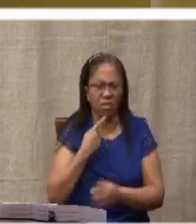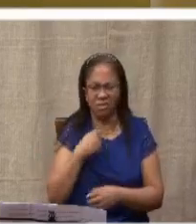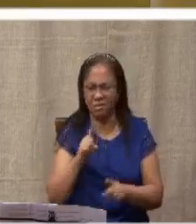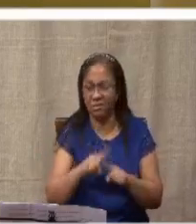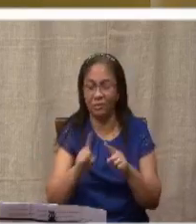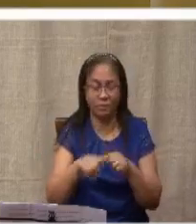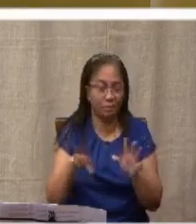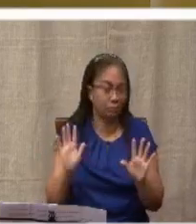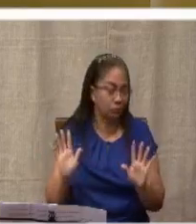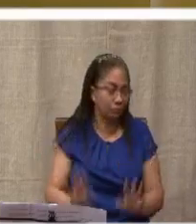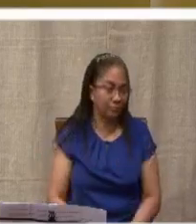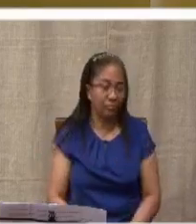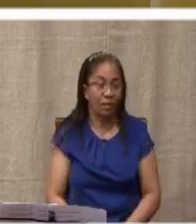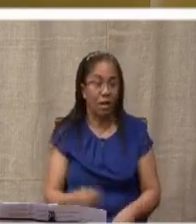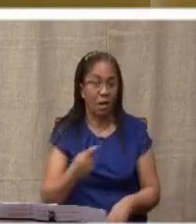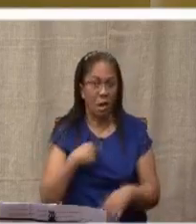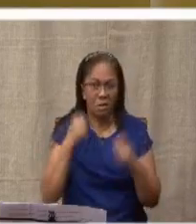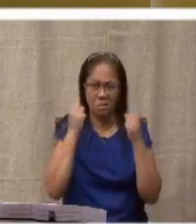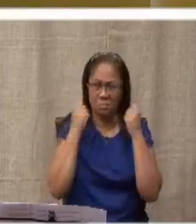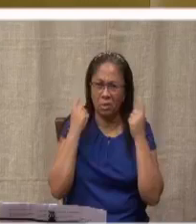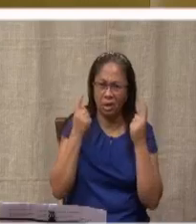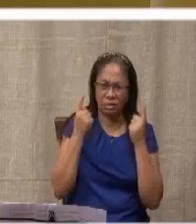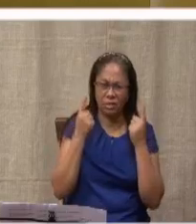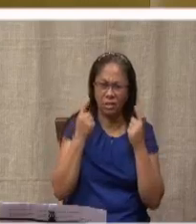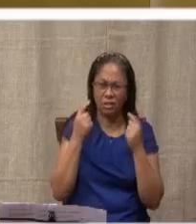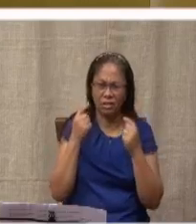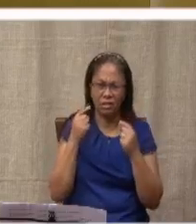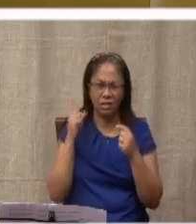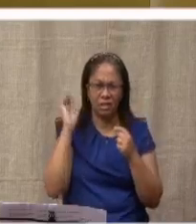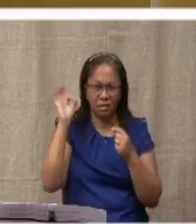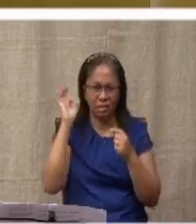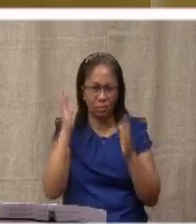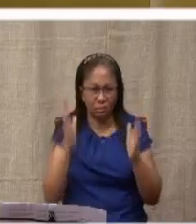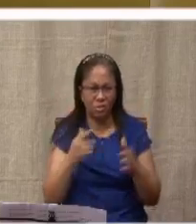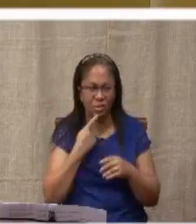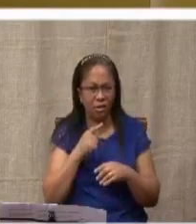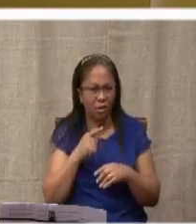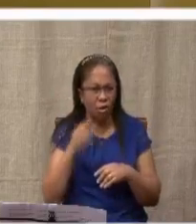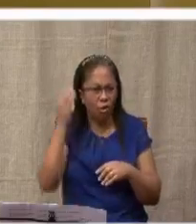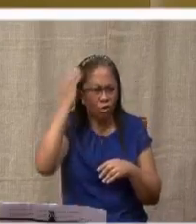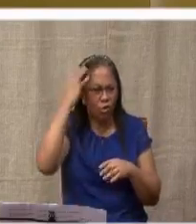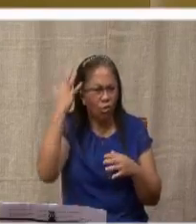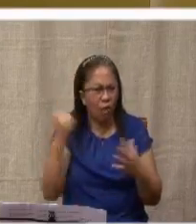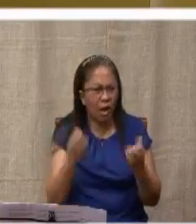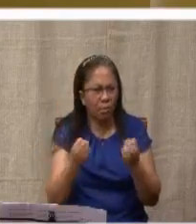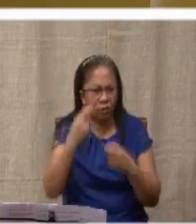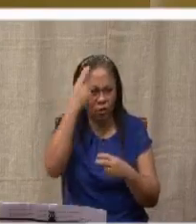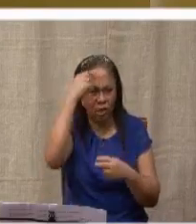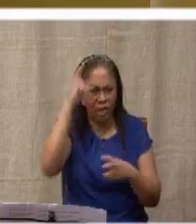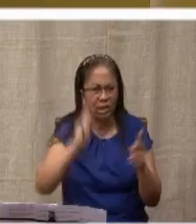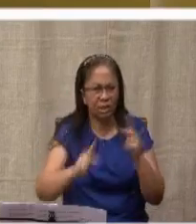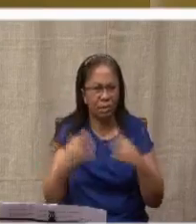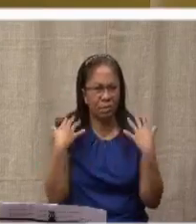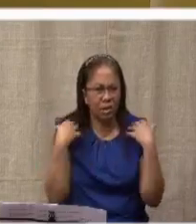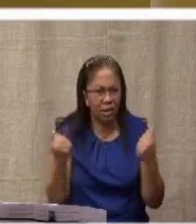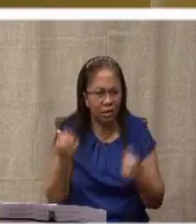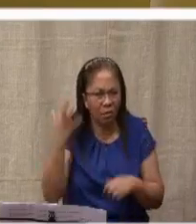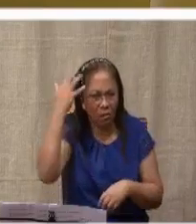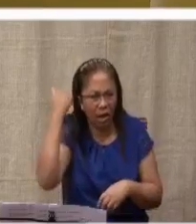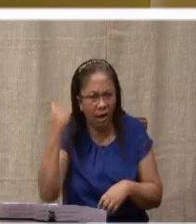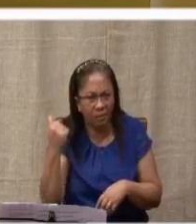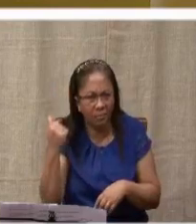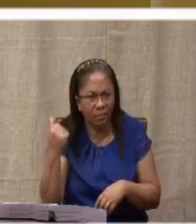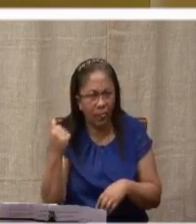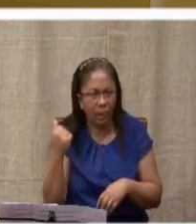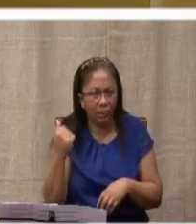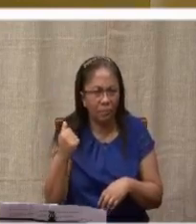recently that shocked me he says you know the reason why they have so many healings in the catholic church is because they really believe